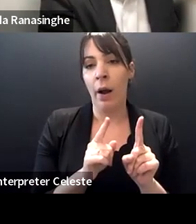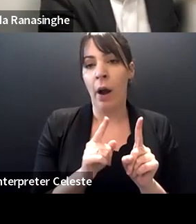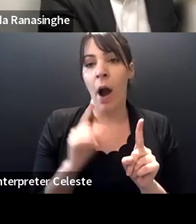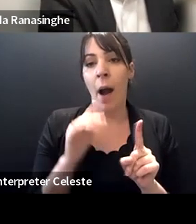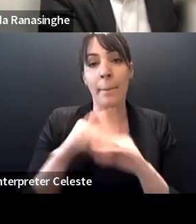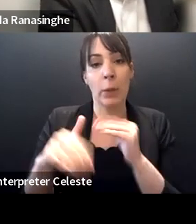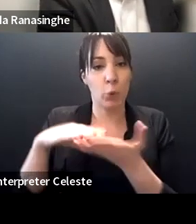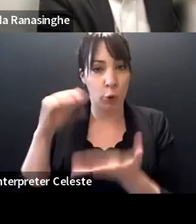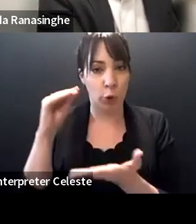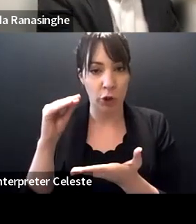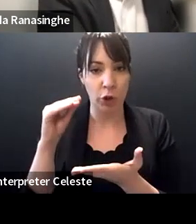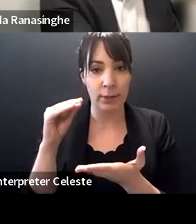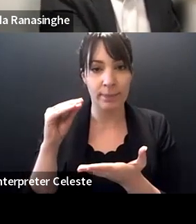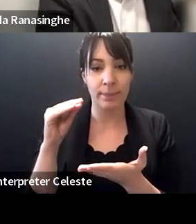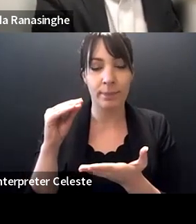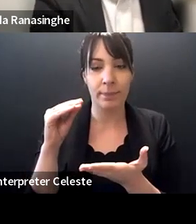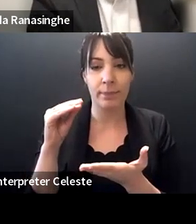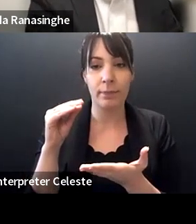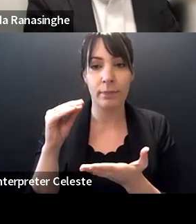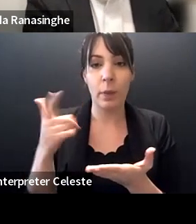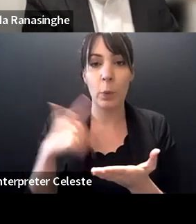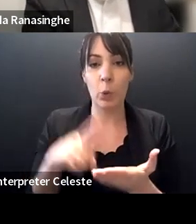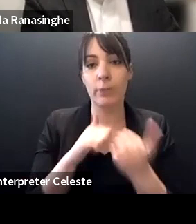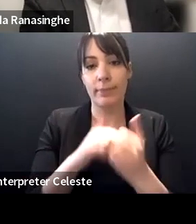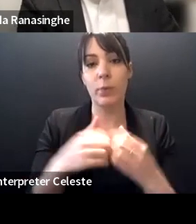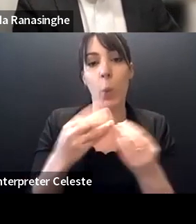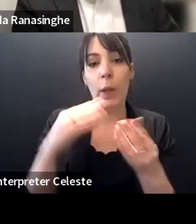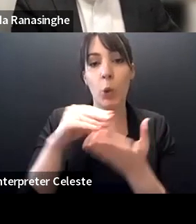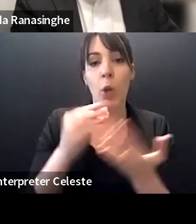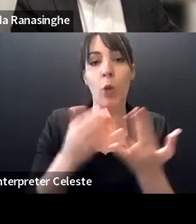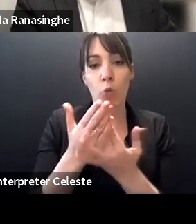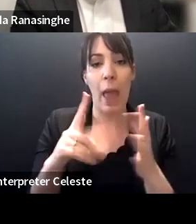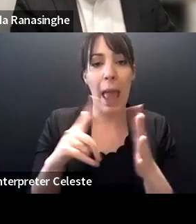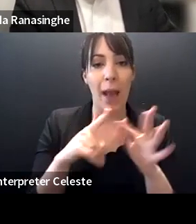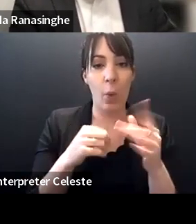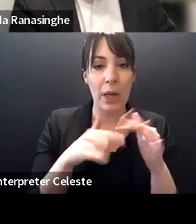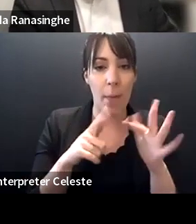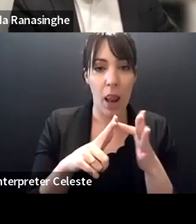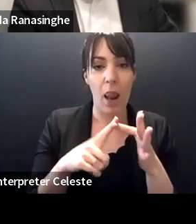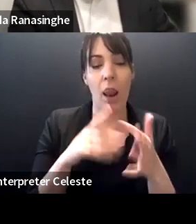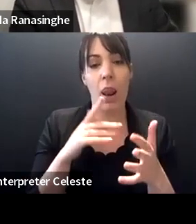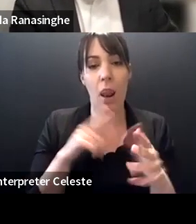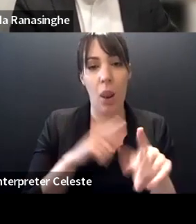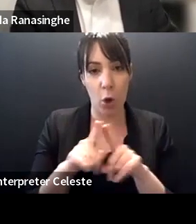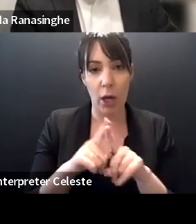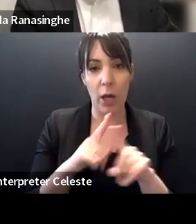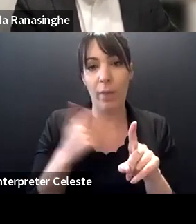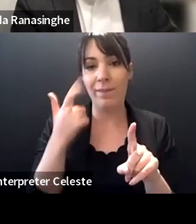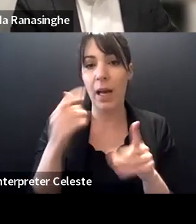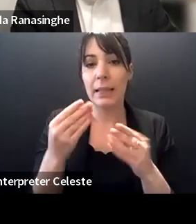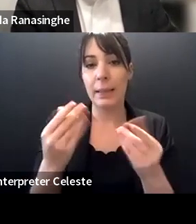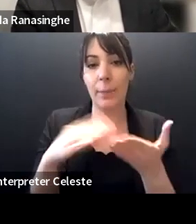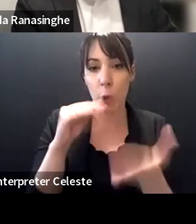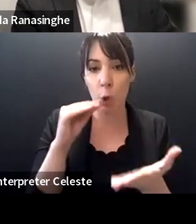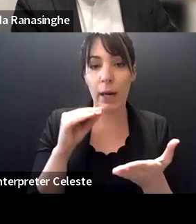students, I think as we're working with students through equitable learning, we did come across students who